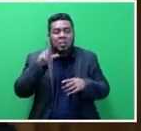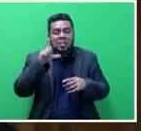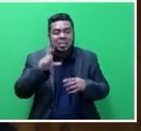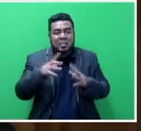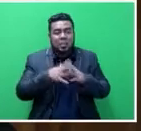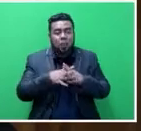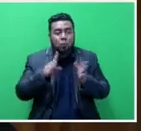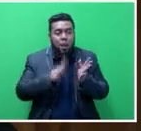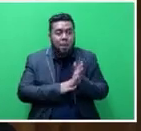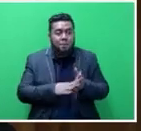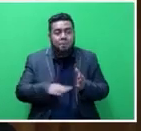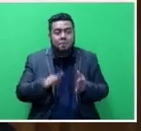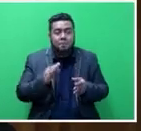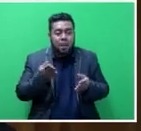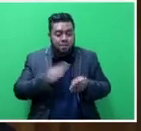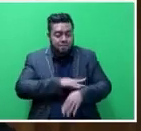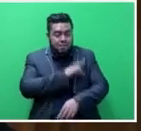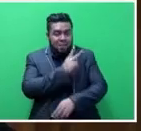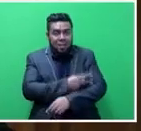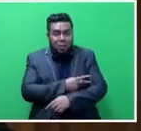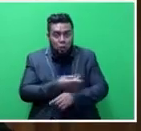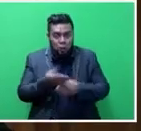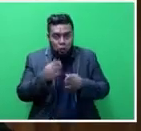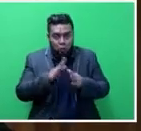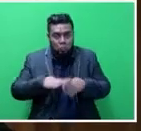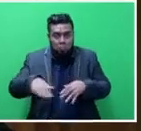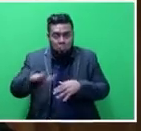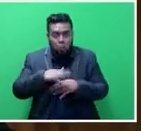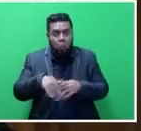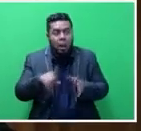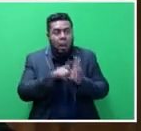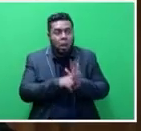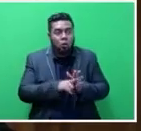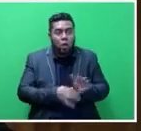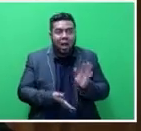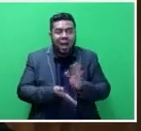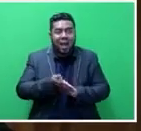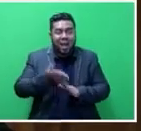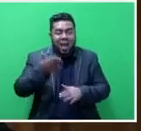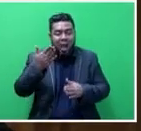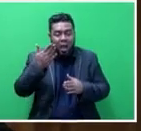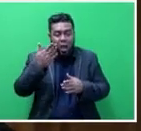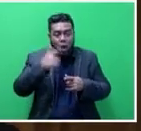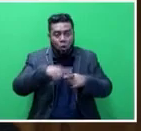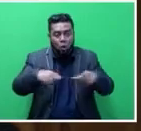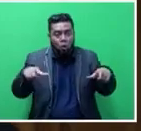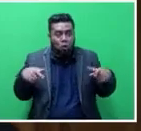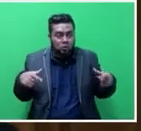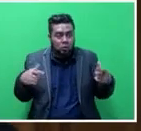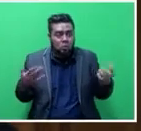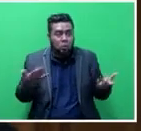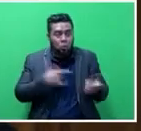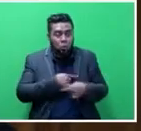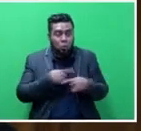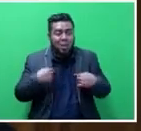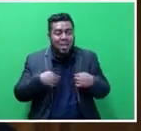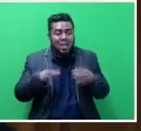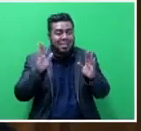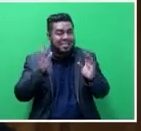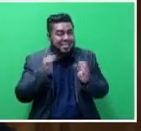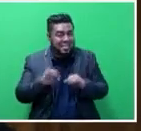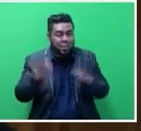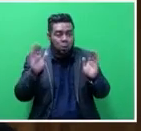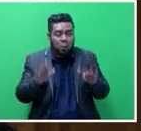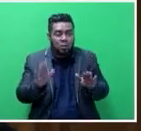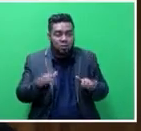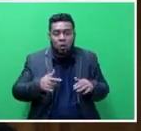unit. We are still waiting for the Lautoka High Court complex. We are still waiting